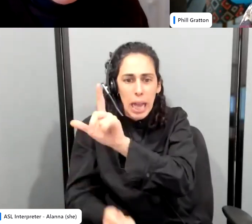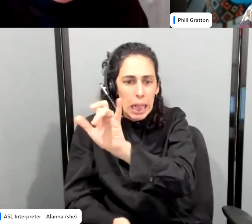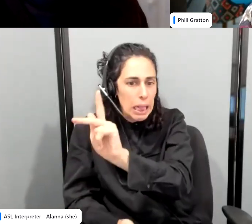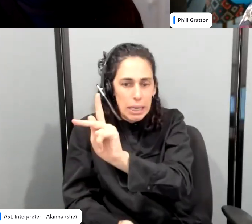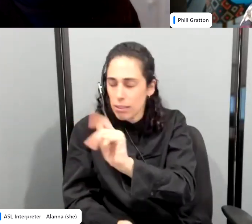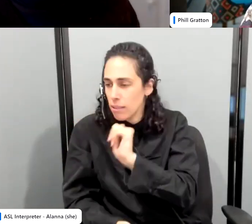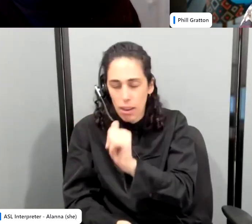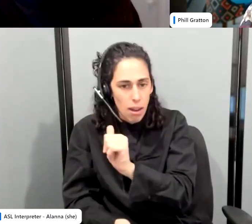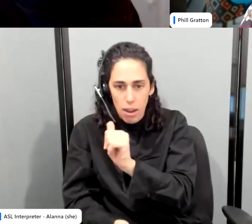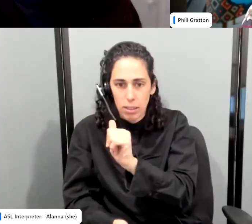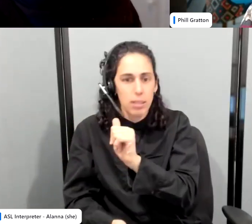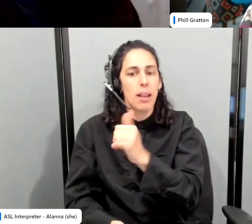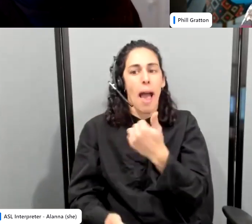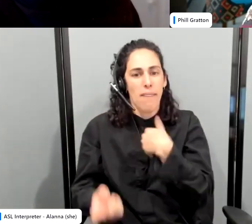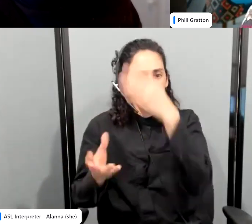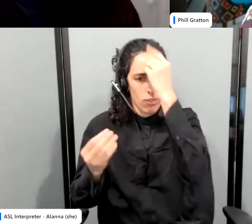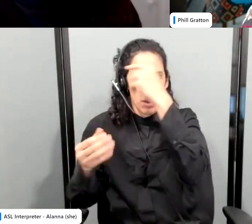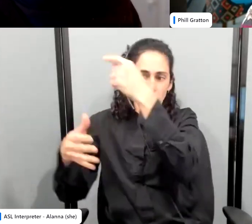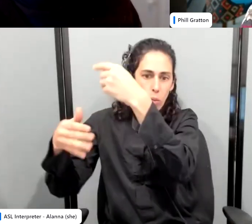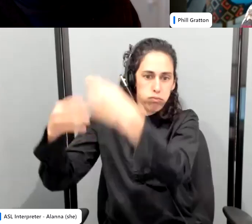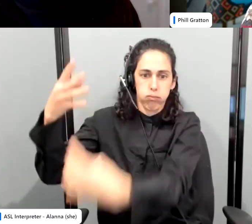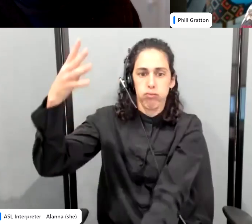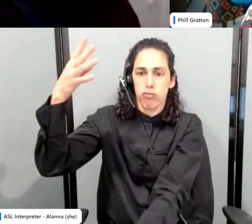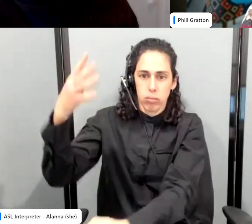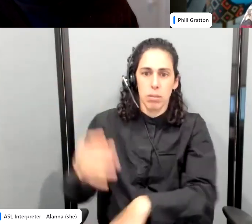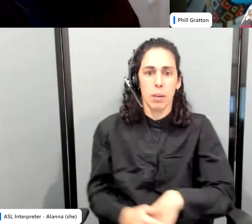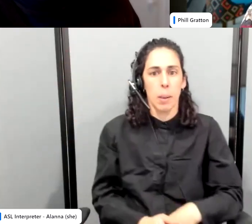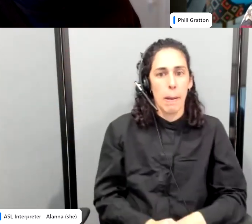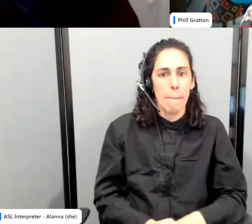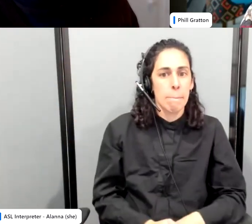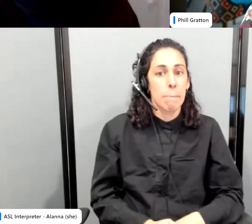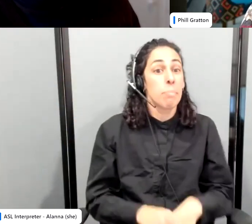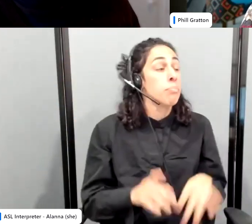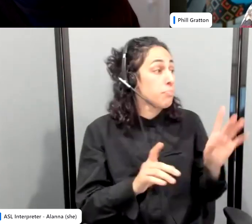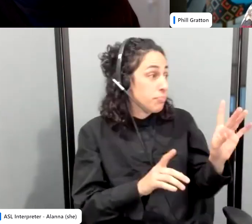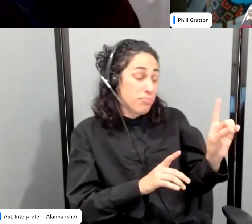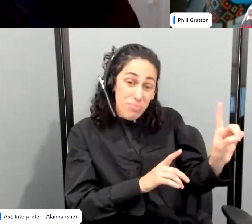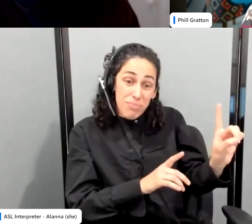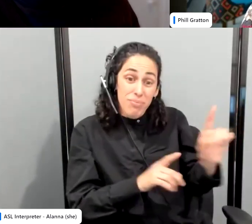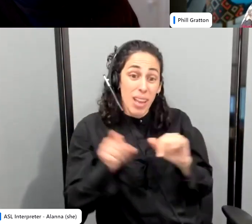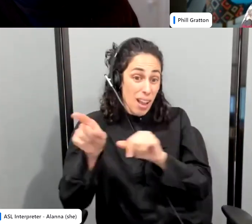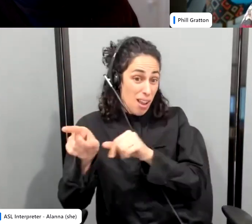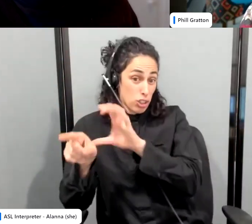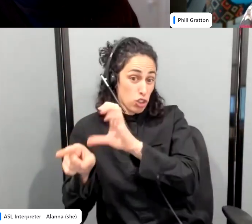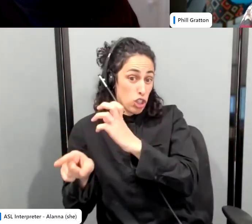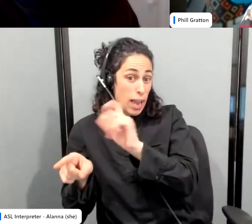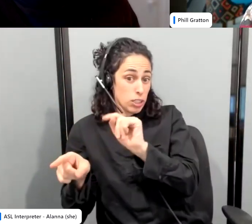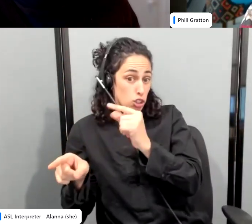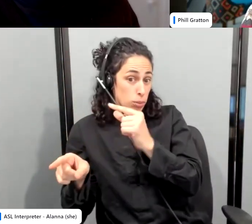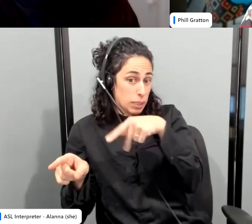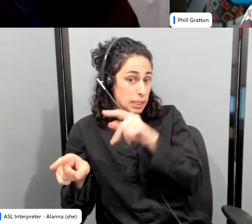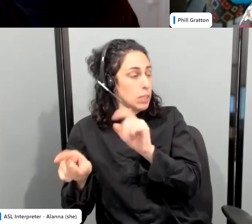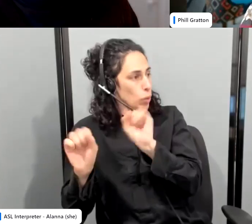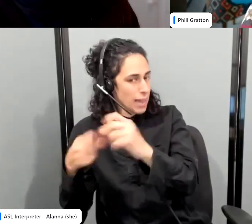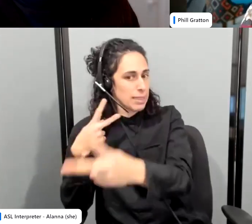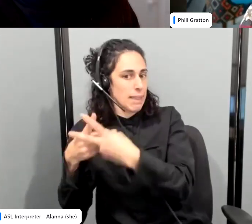also bookmark your results in ChatGPT. So they have a function called archive. So you archive that result, and it'll keep it